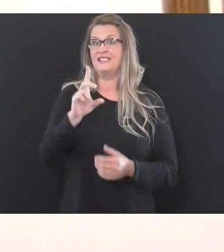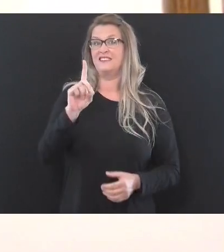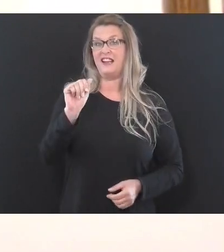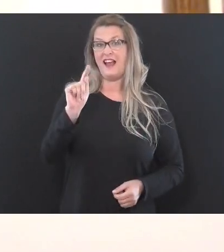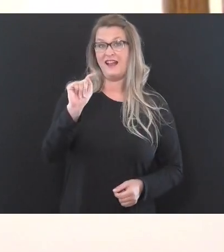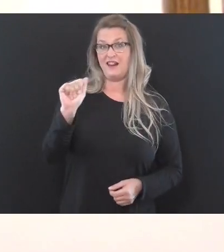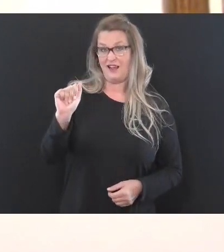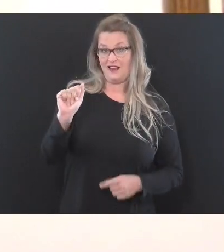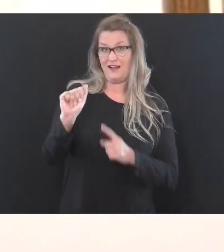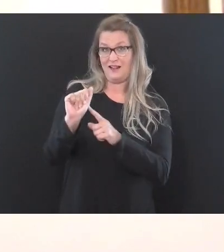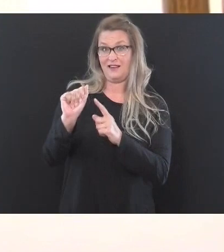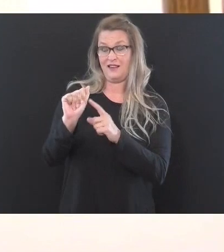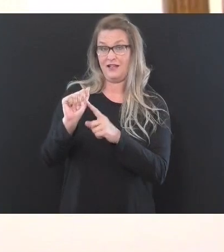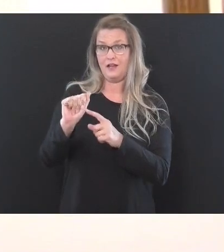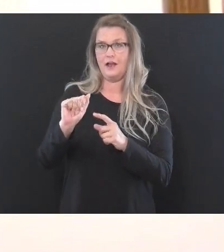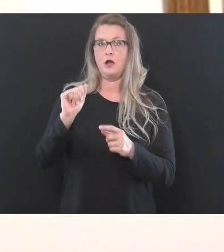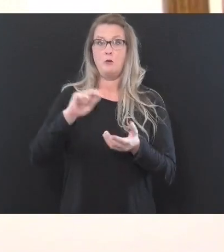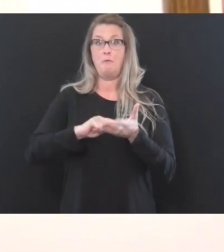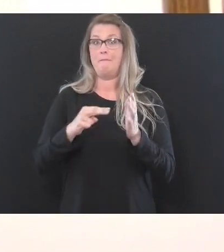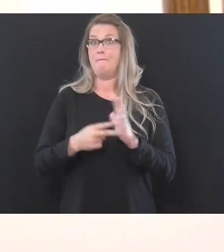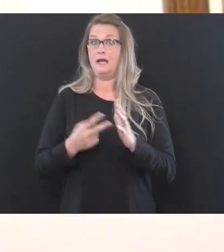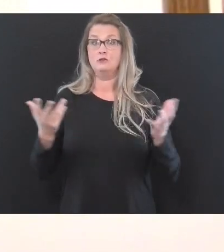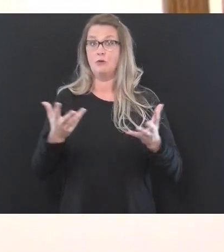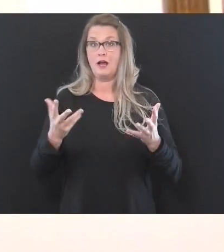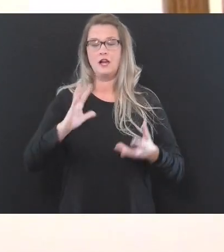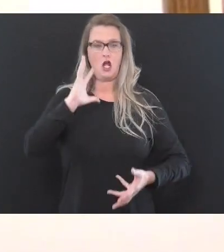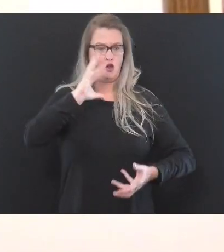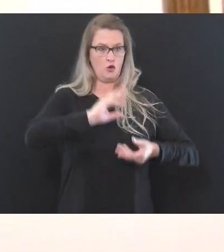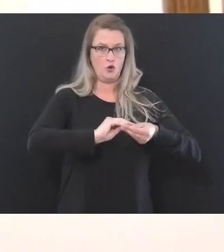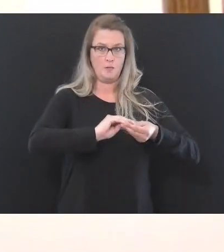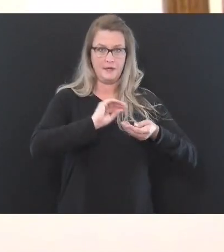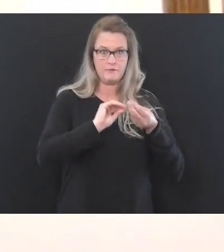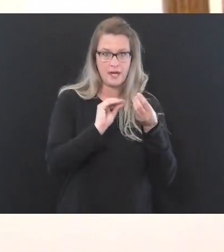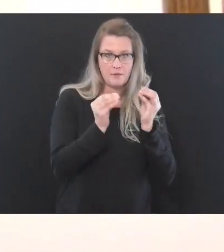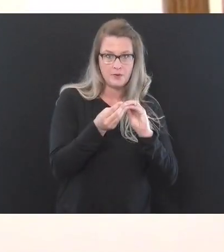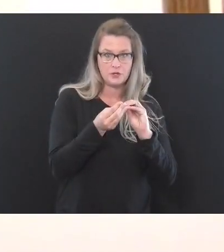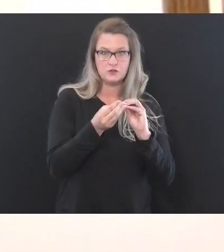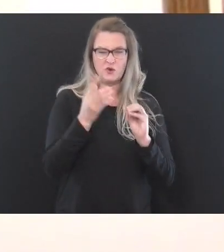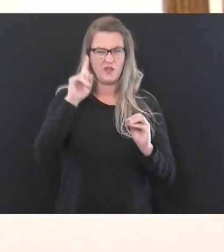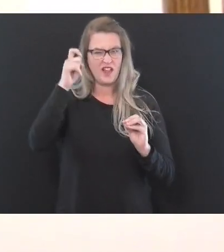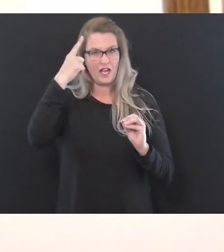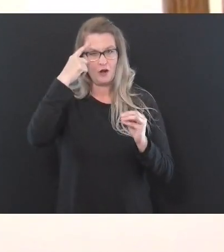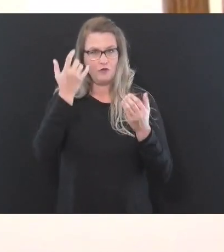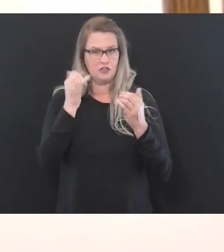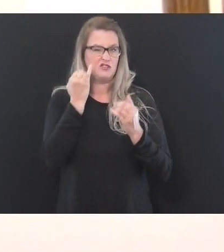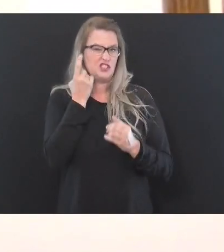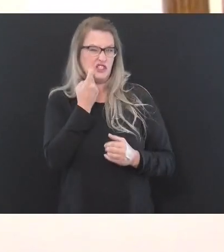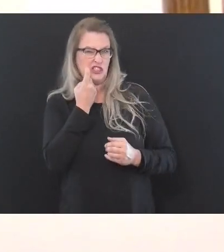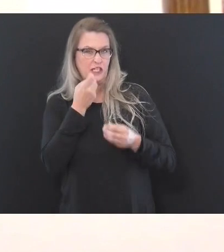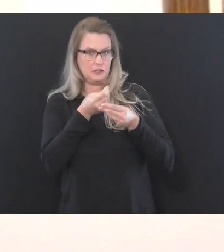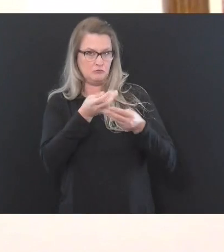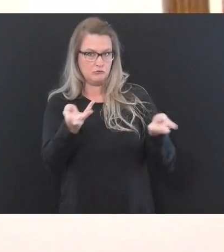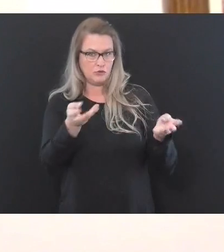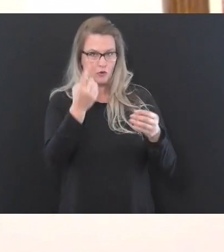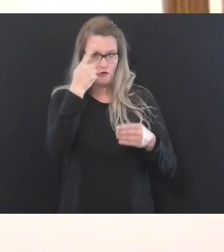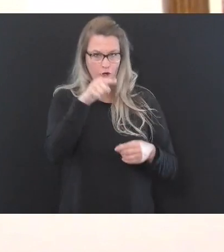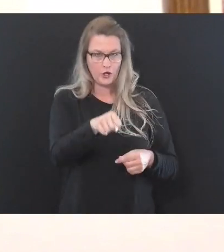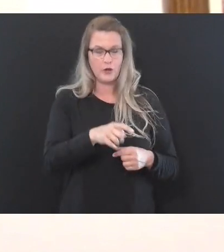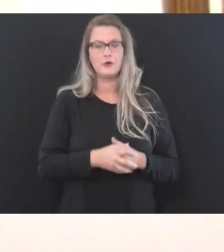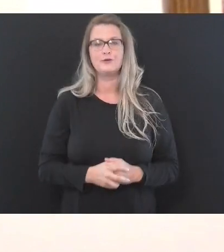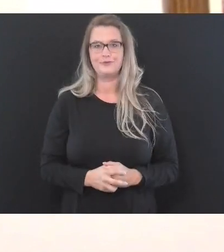only our cumulative numbers that the governor just went over. We're doing well on